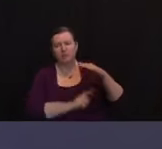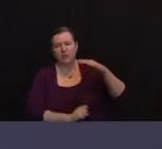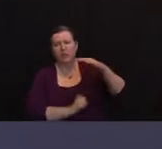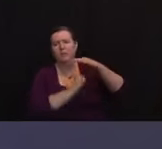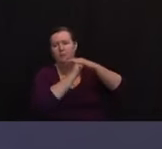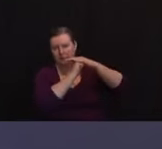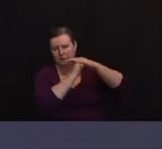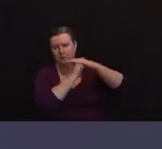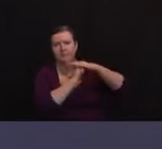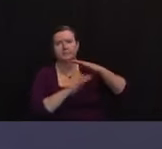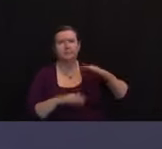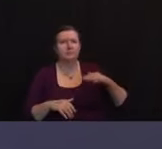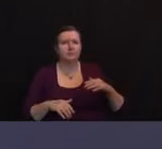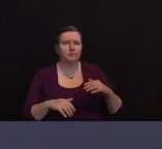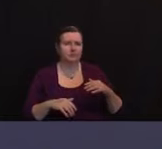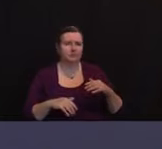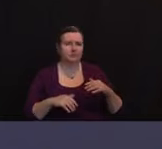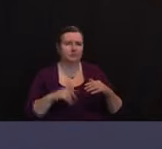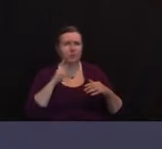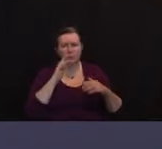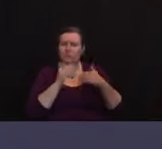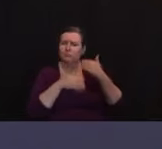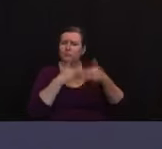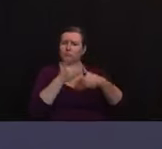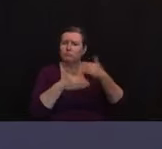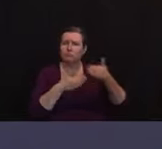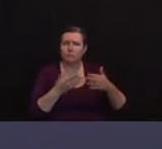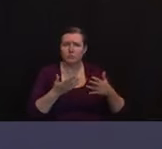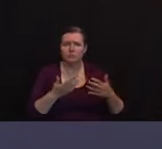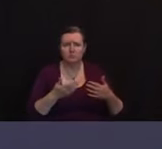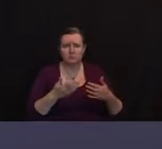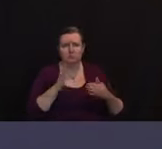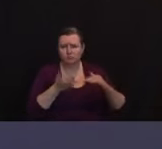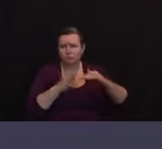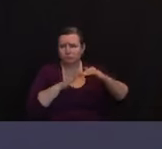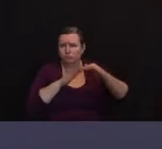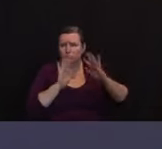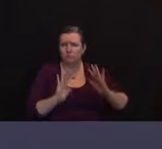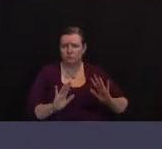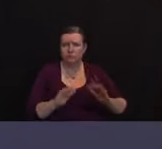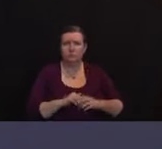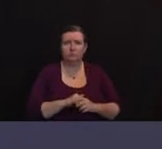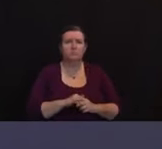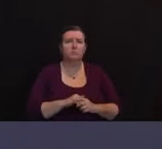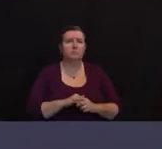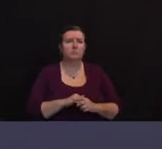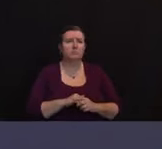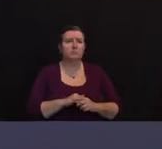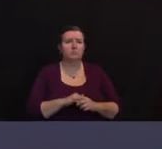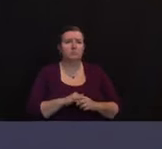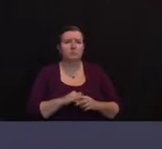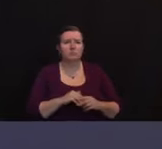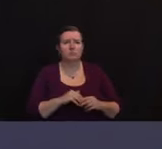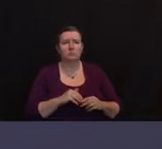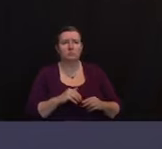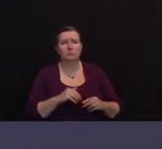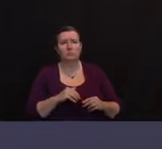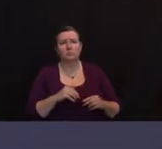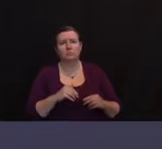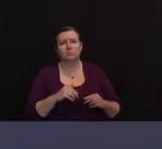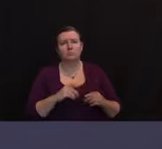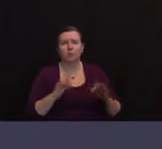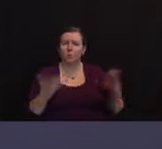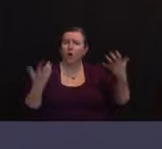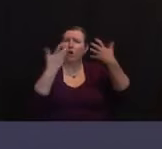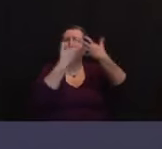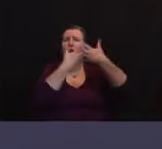And, you know, we continue to be in harmony at the thematic level with our neighborhood, but that does not mean that we